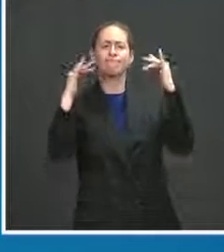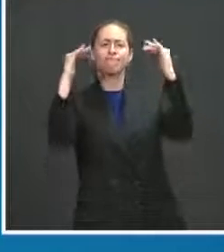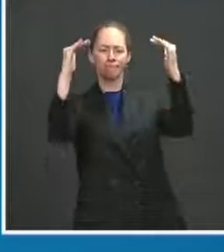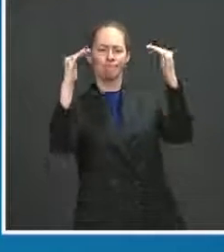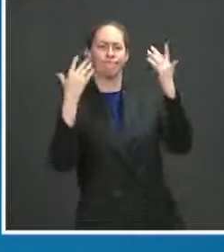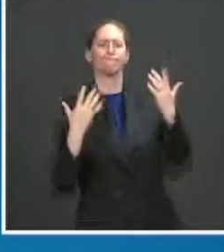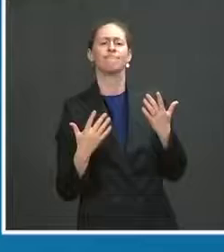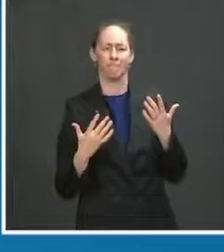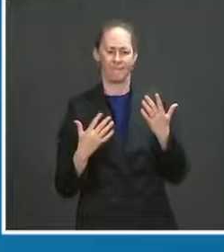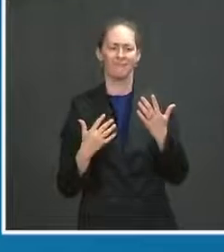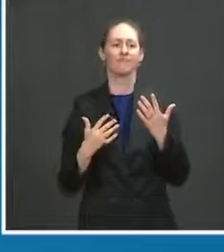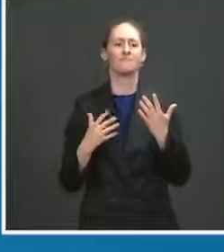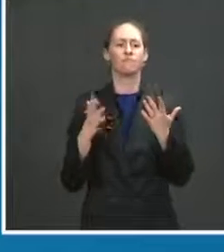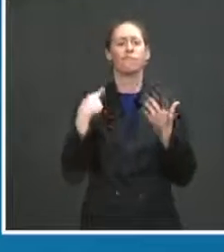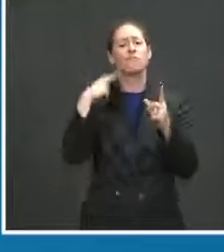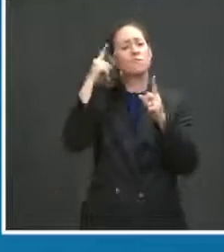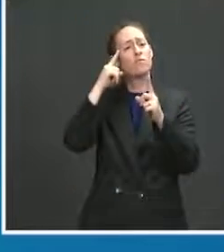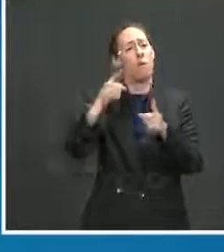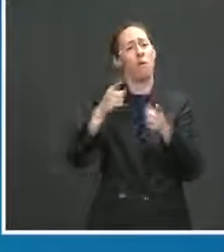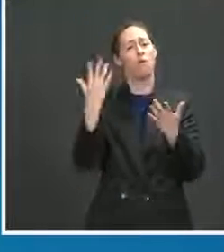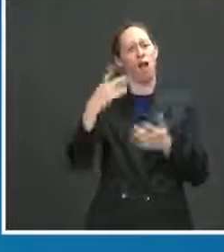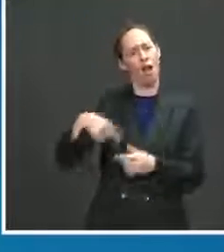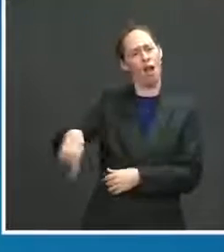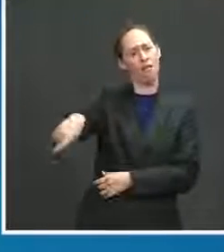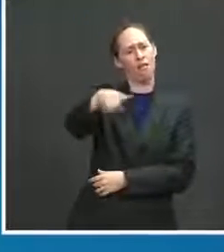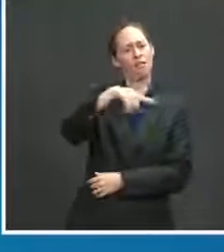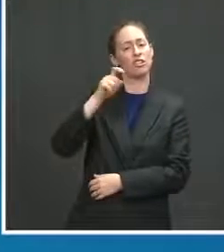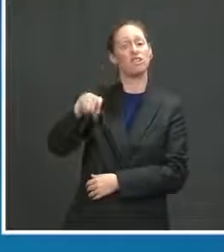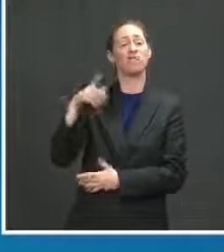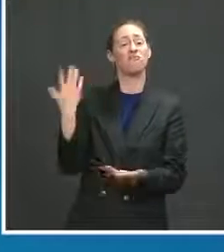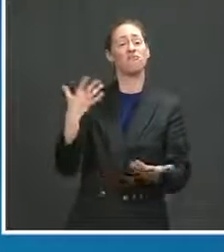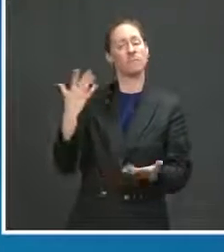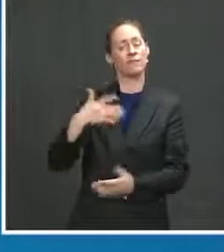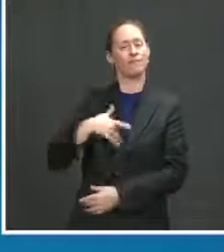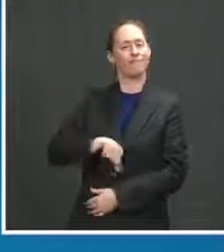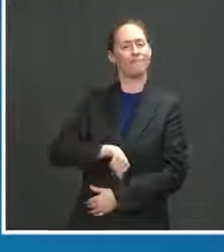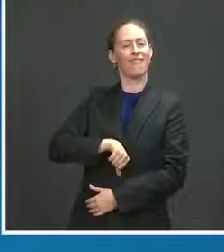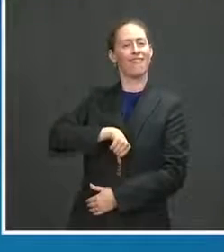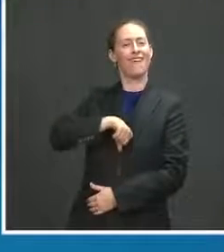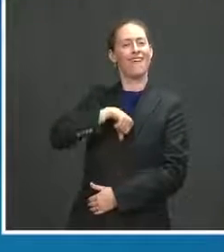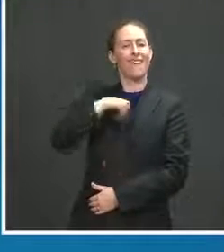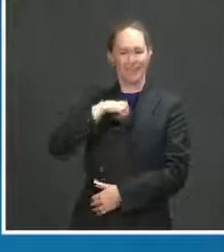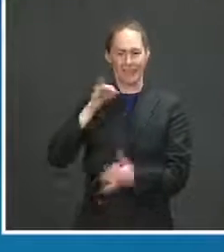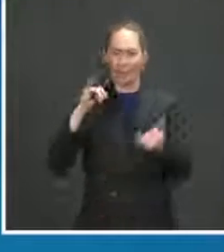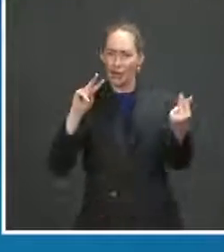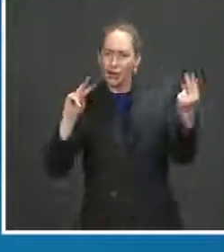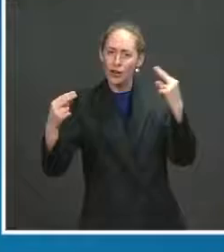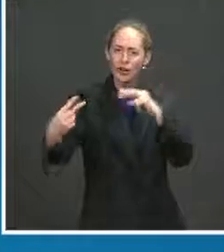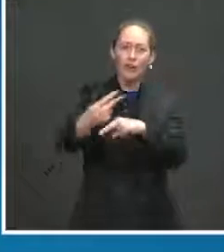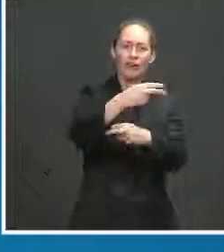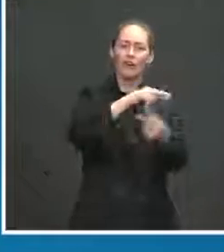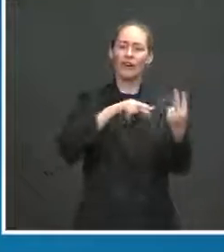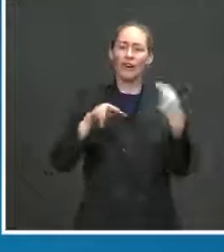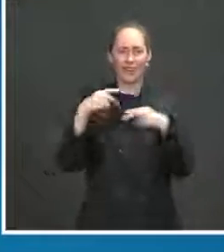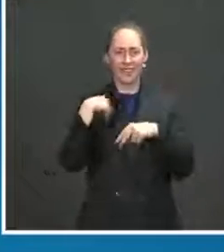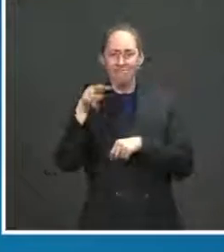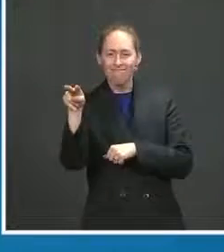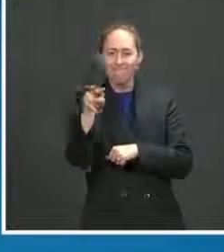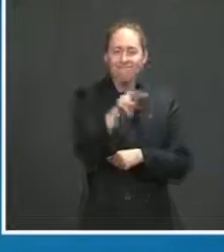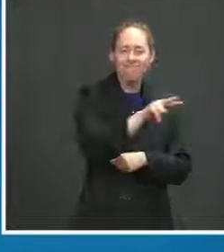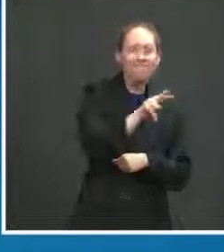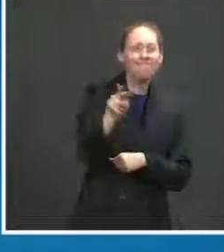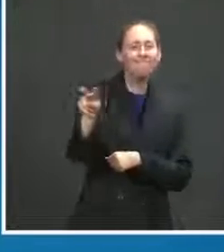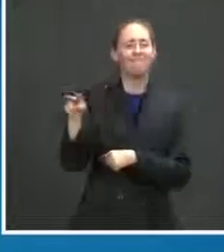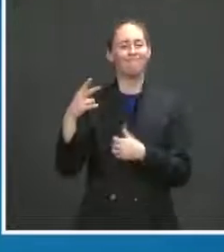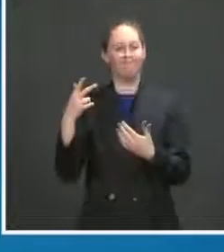pride. And as I look out at all of you, I know you will build